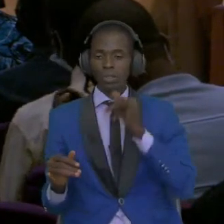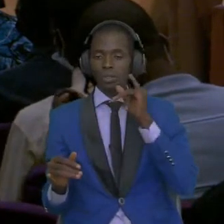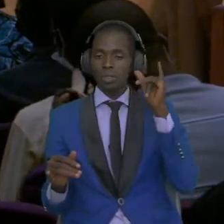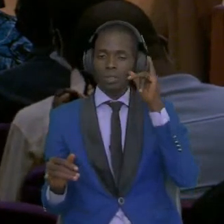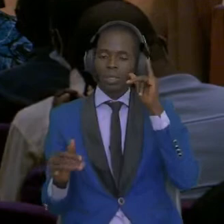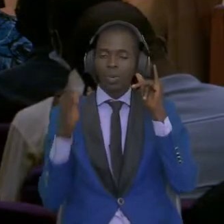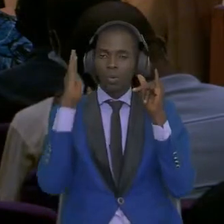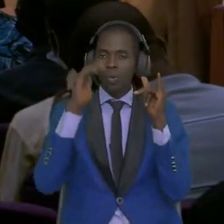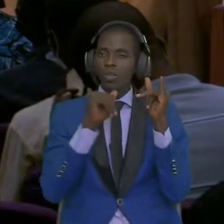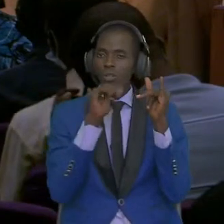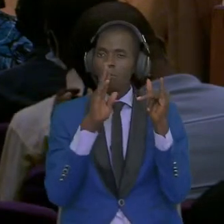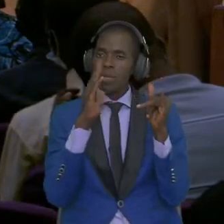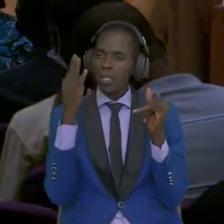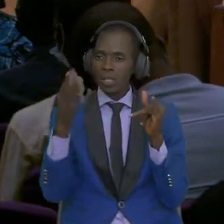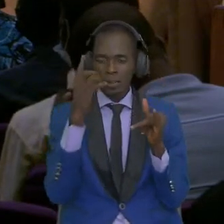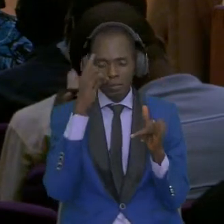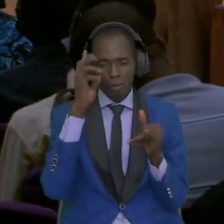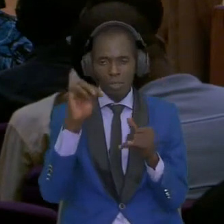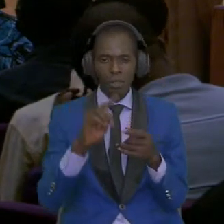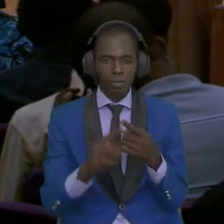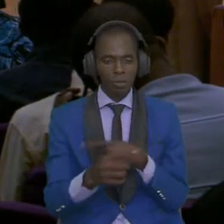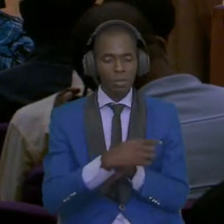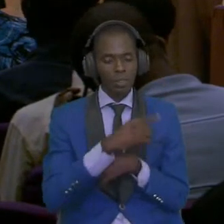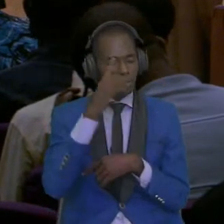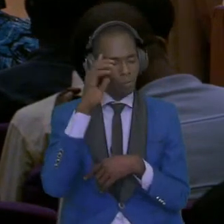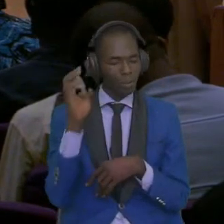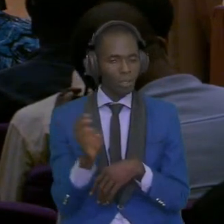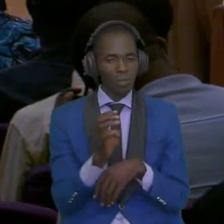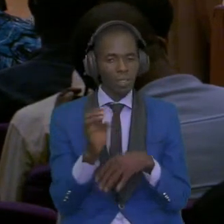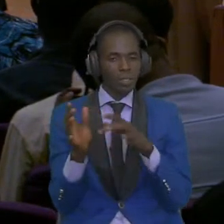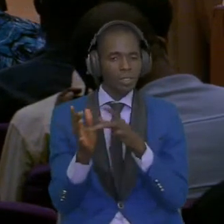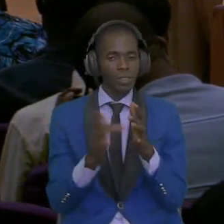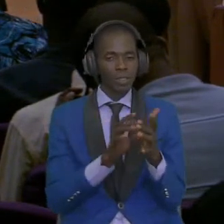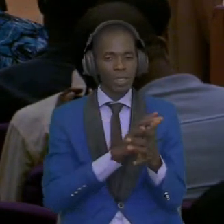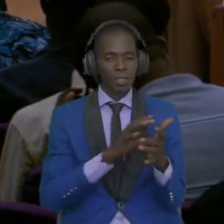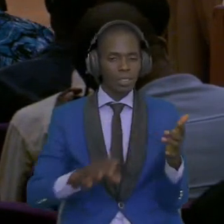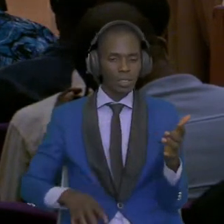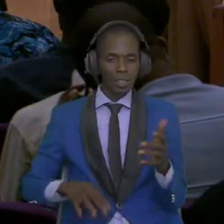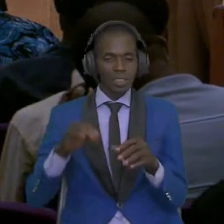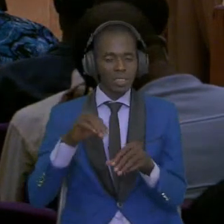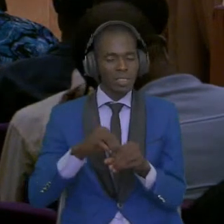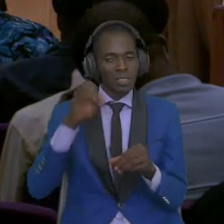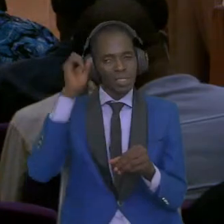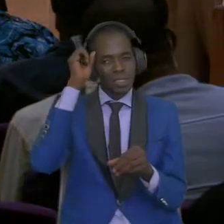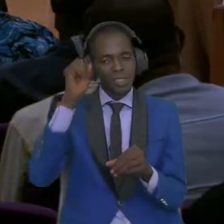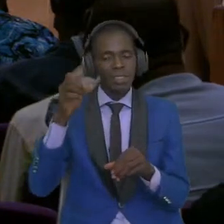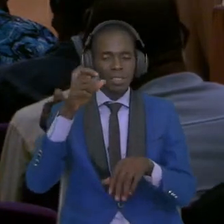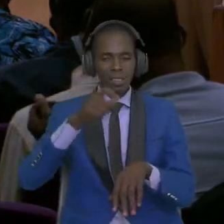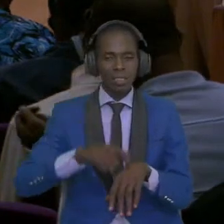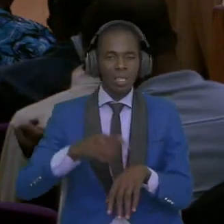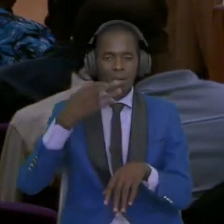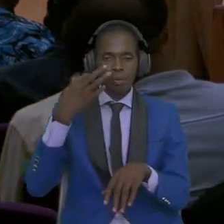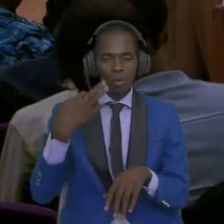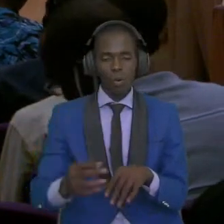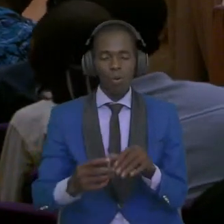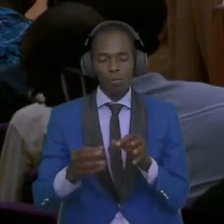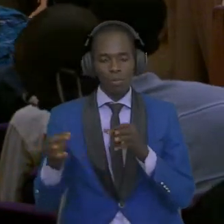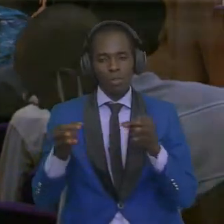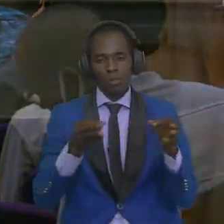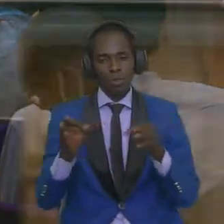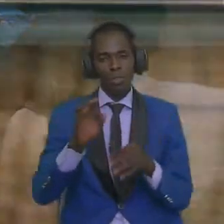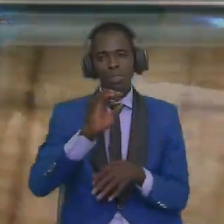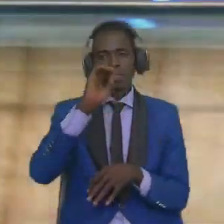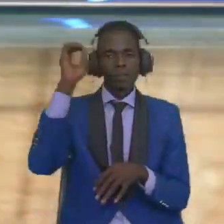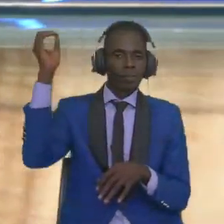them forever. Jesus Christ, in his dispensation of grace, in his provision of grace,